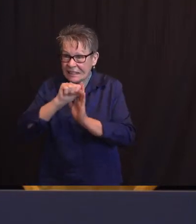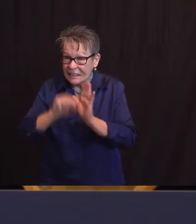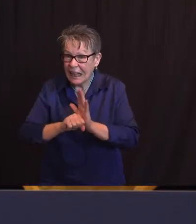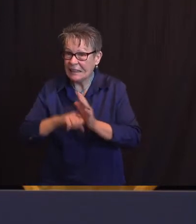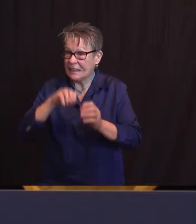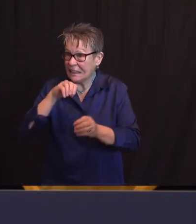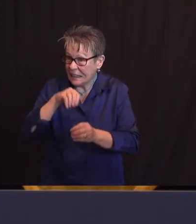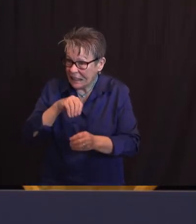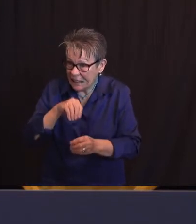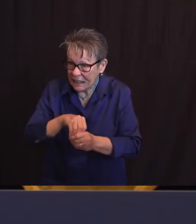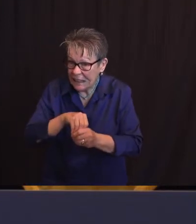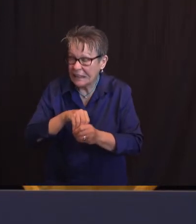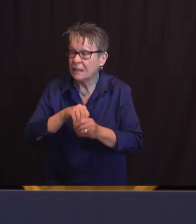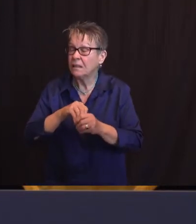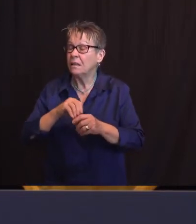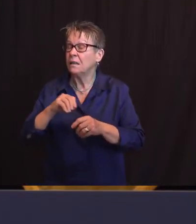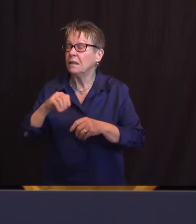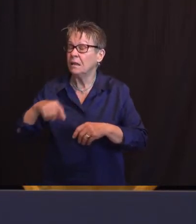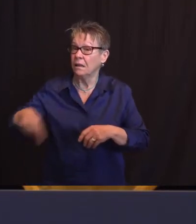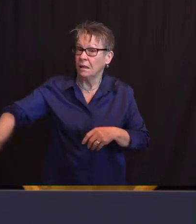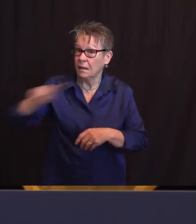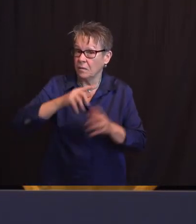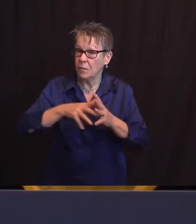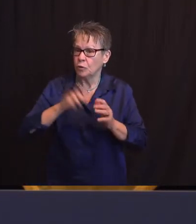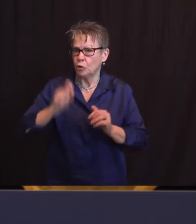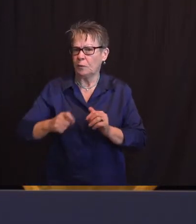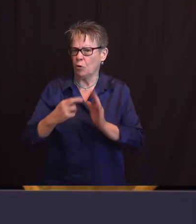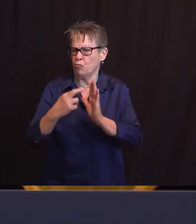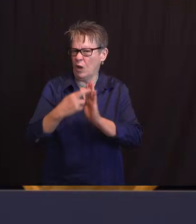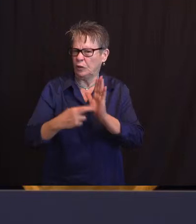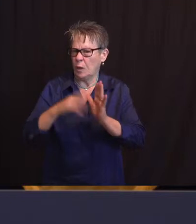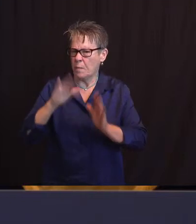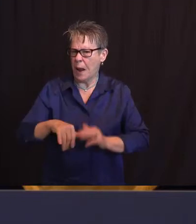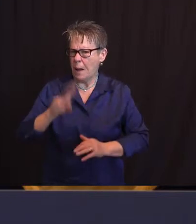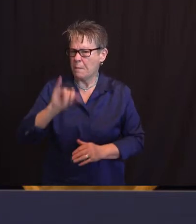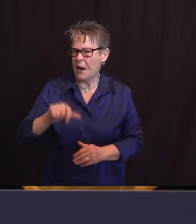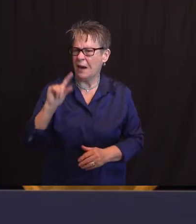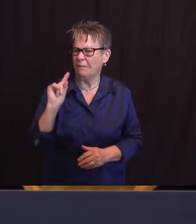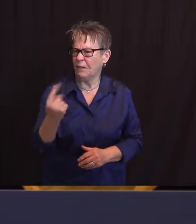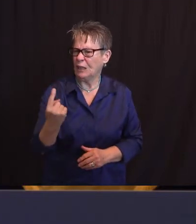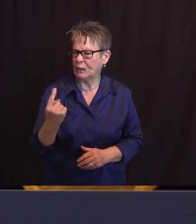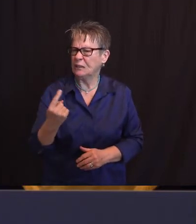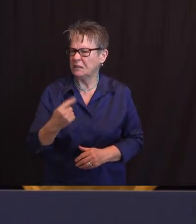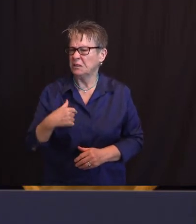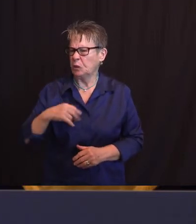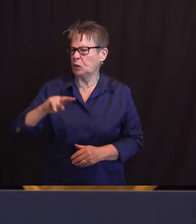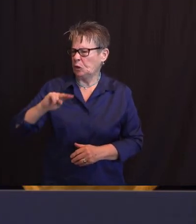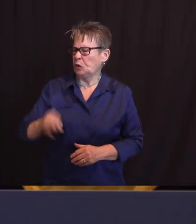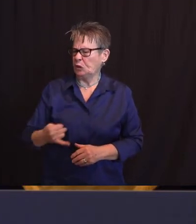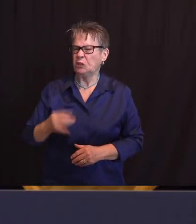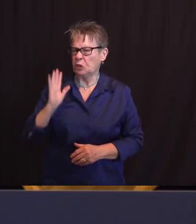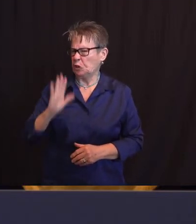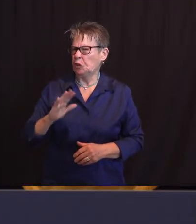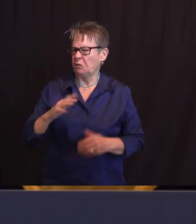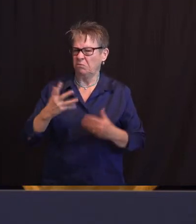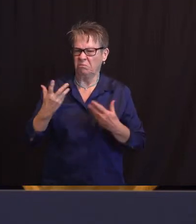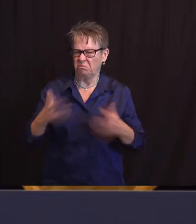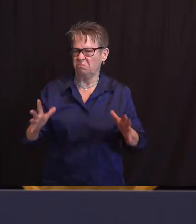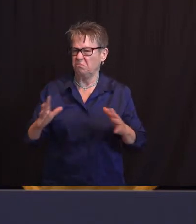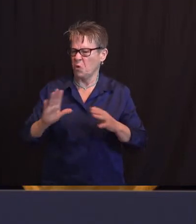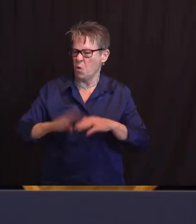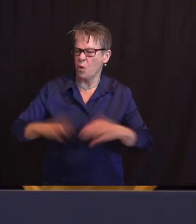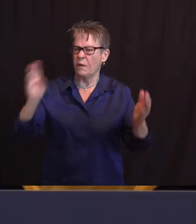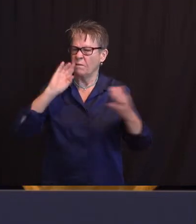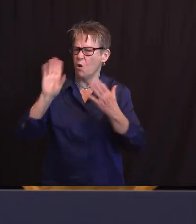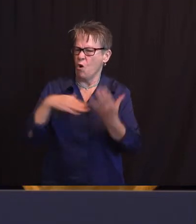May 1st, and I think we have every comfort that we can do that in New Jersey. But beyond that, I don't have a specific date for you.